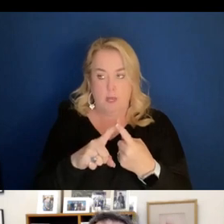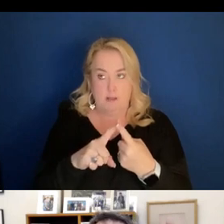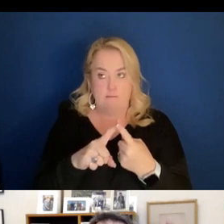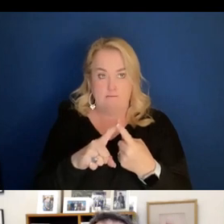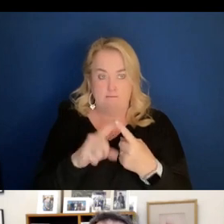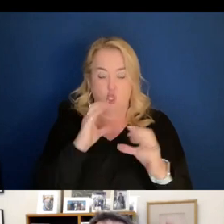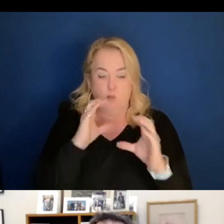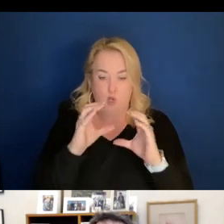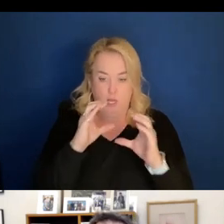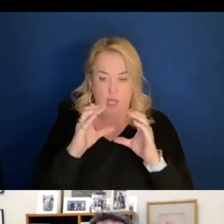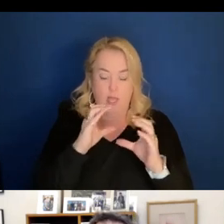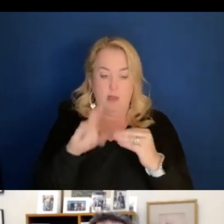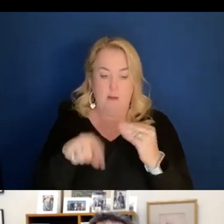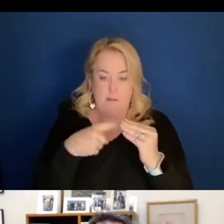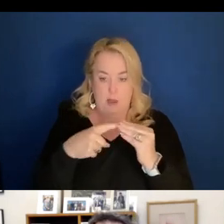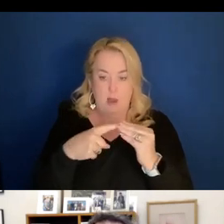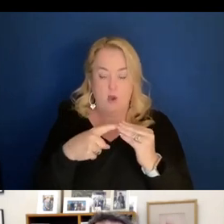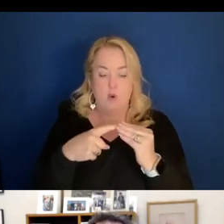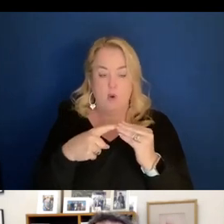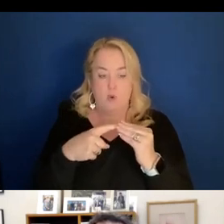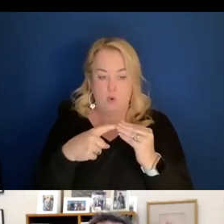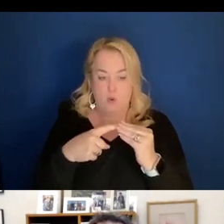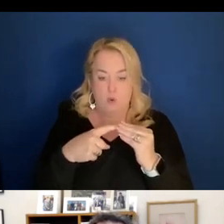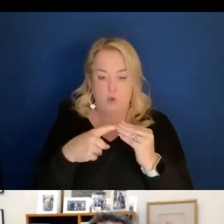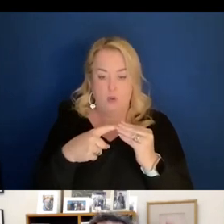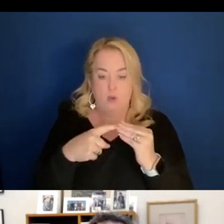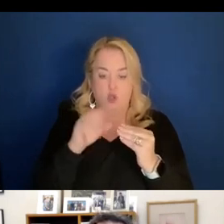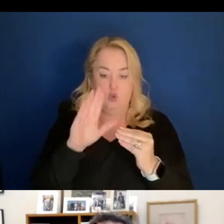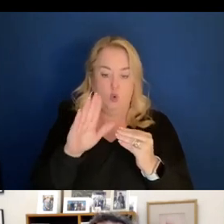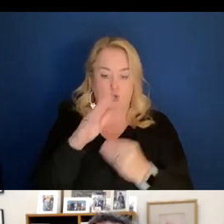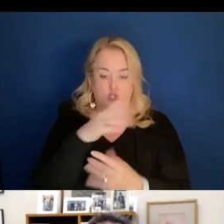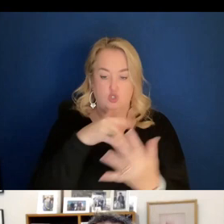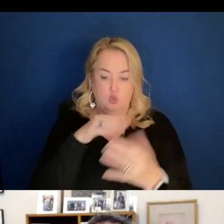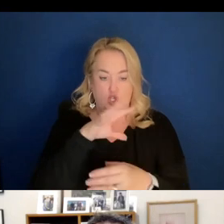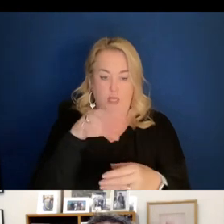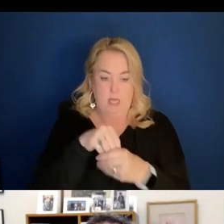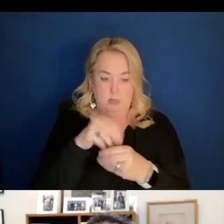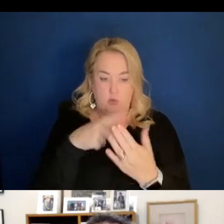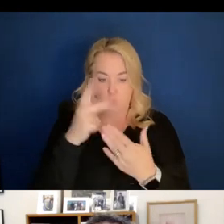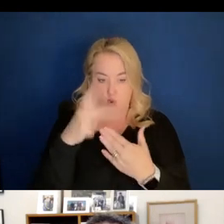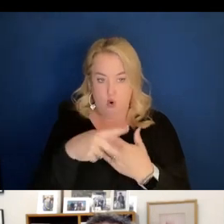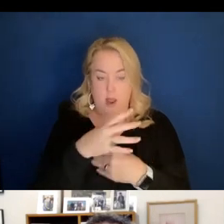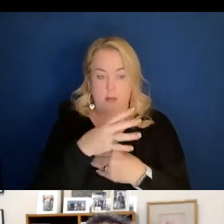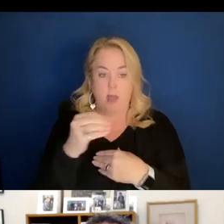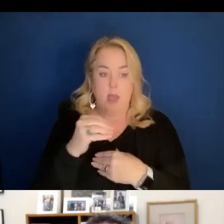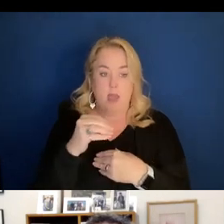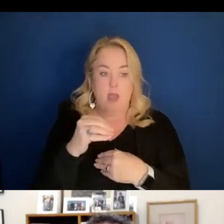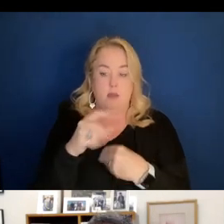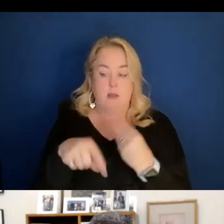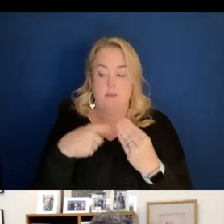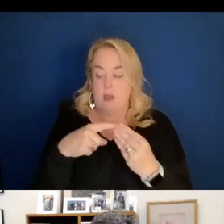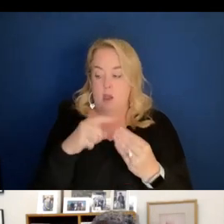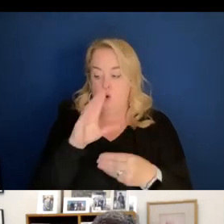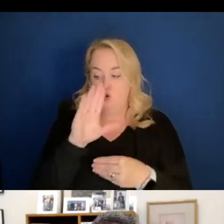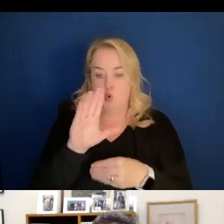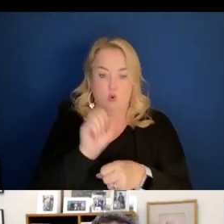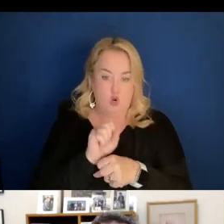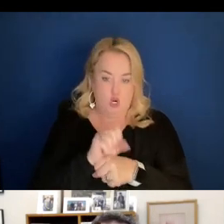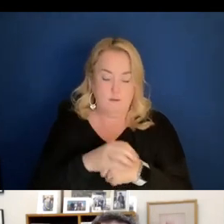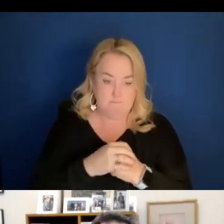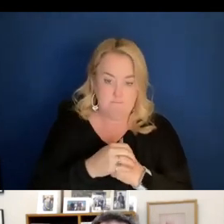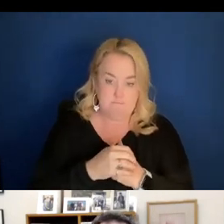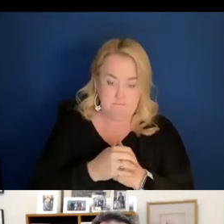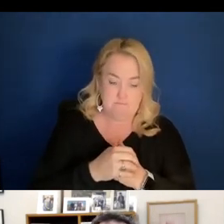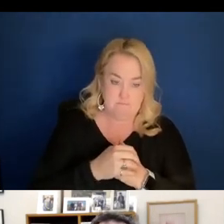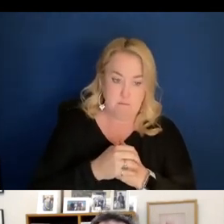to communicate about again your social engagement program, and or about the work that you're trying to do.